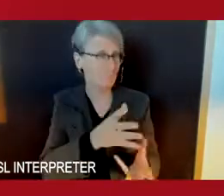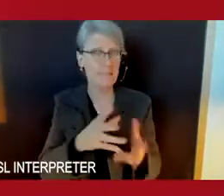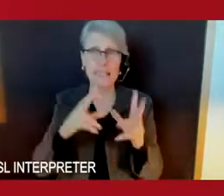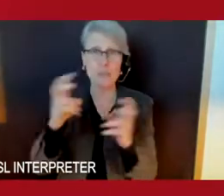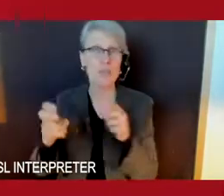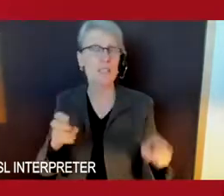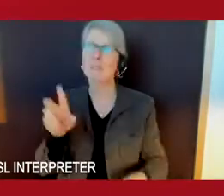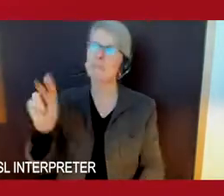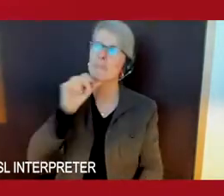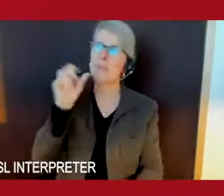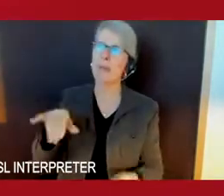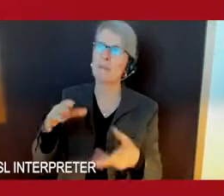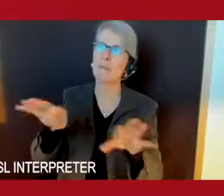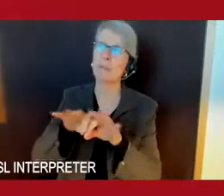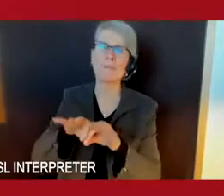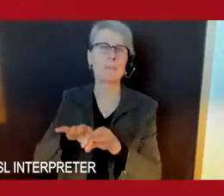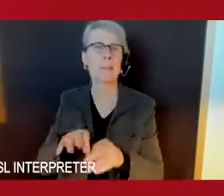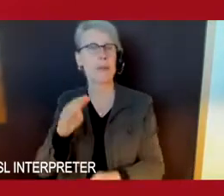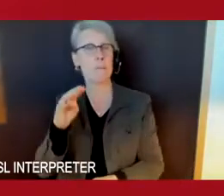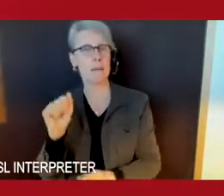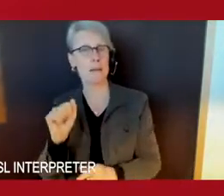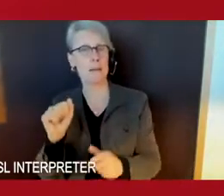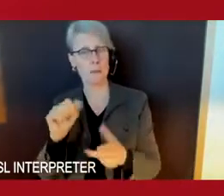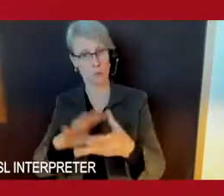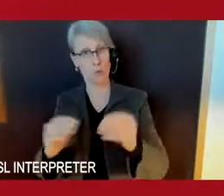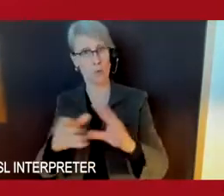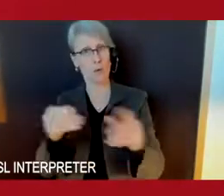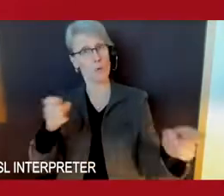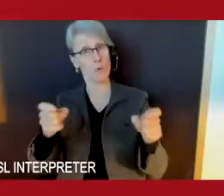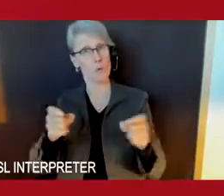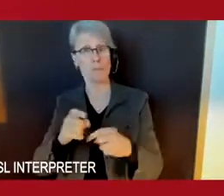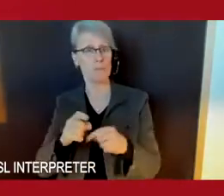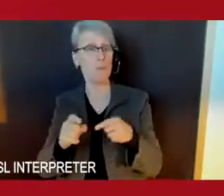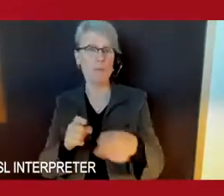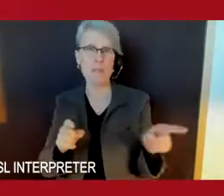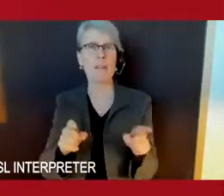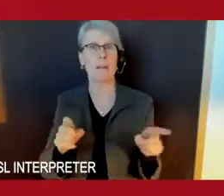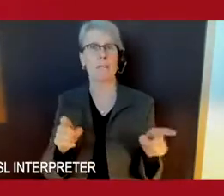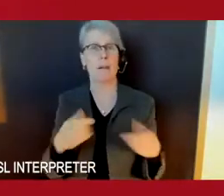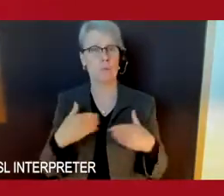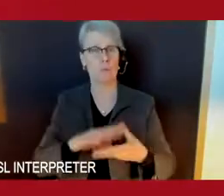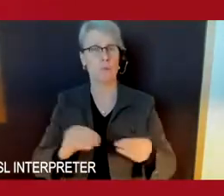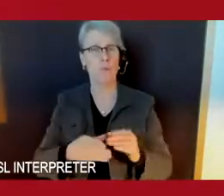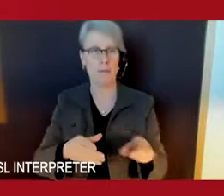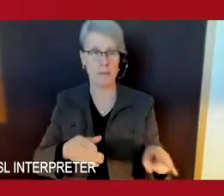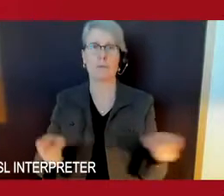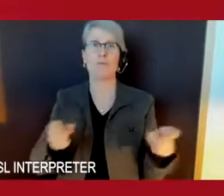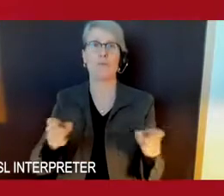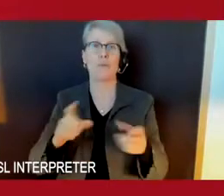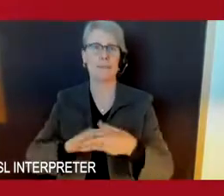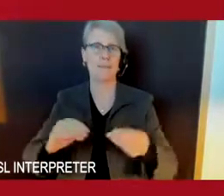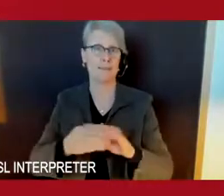their issues. Citizens set their priorities. Media do not own their platforms. Passionate citizens